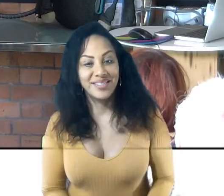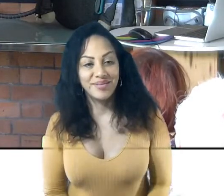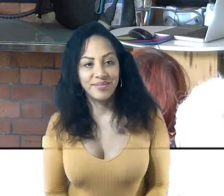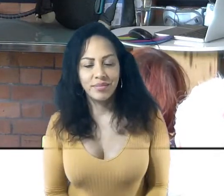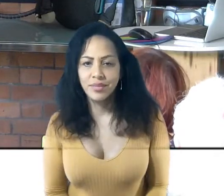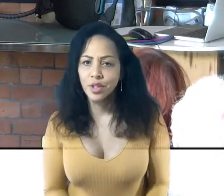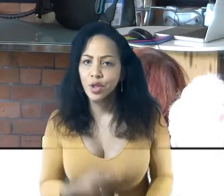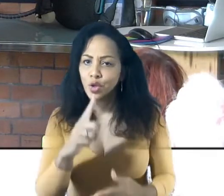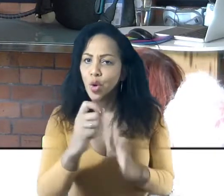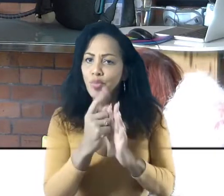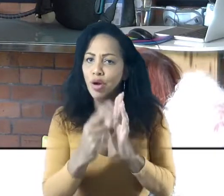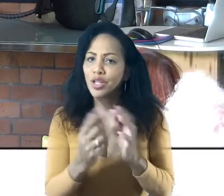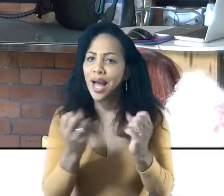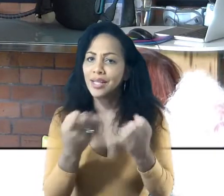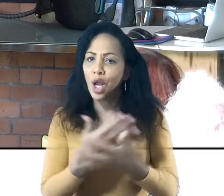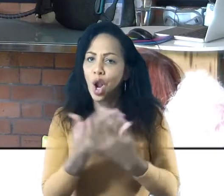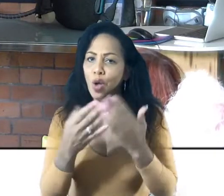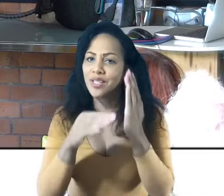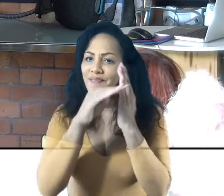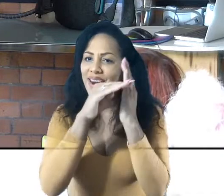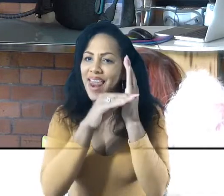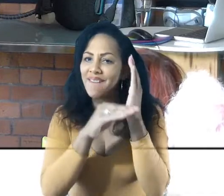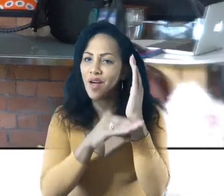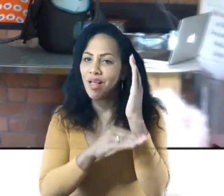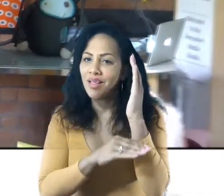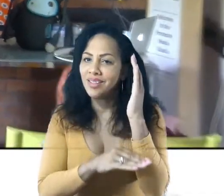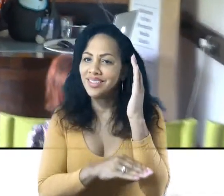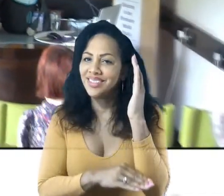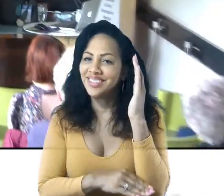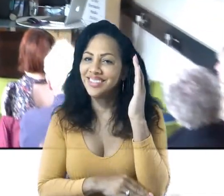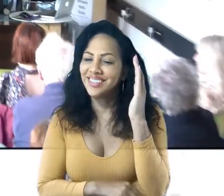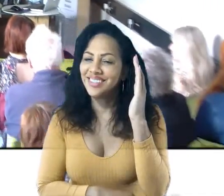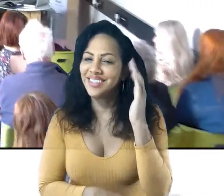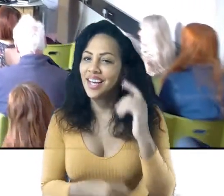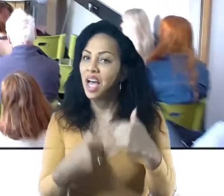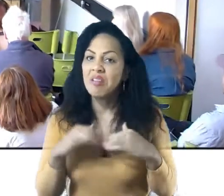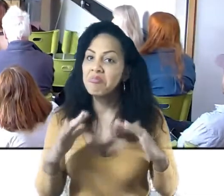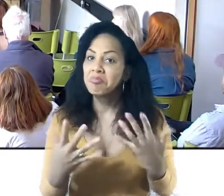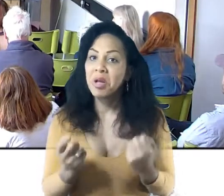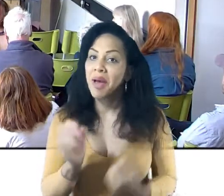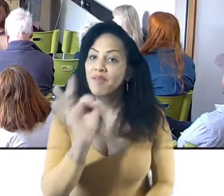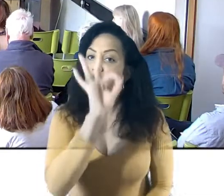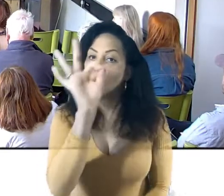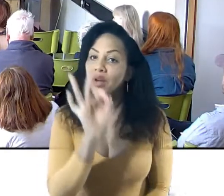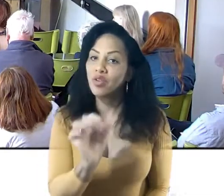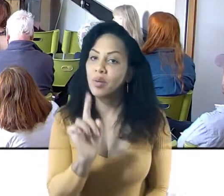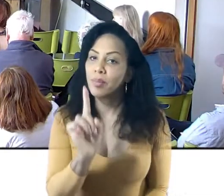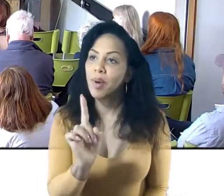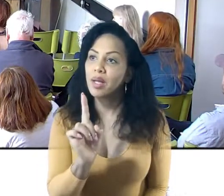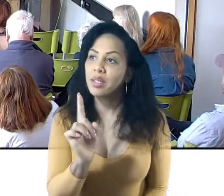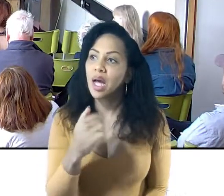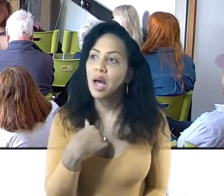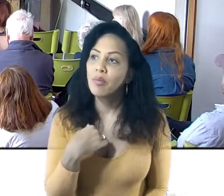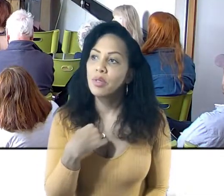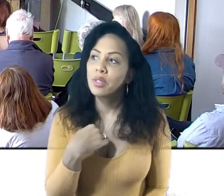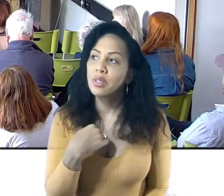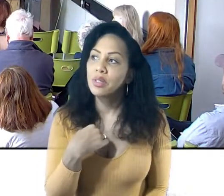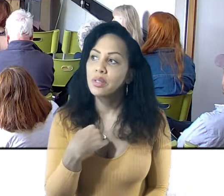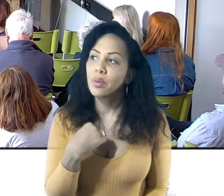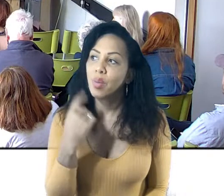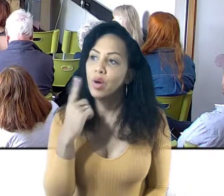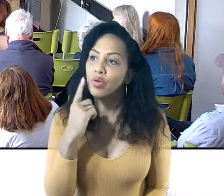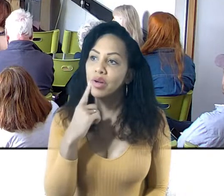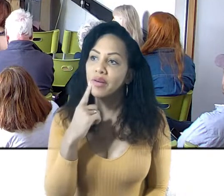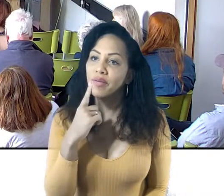it. I don't have a question. I just was thinking about, I was wondering if you've heard about the artist